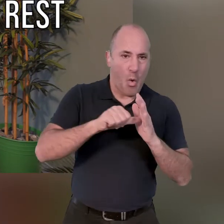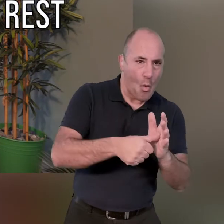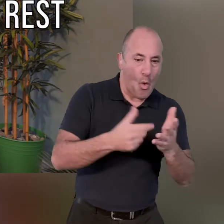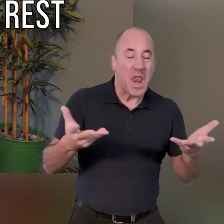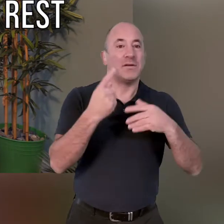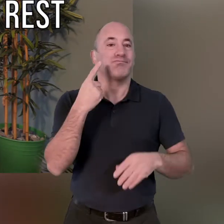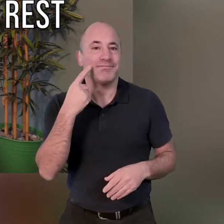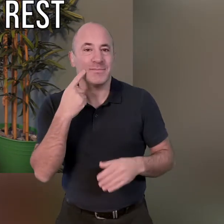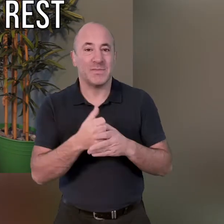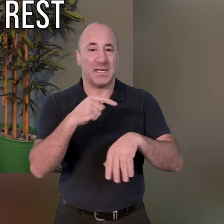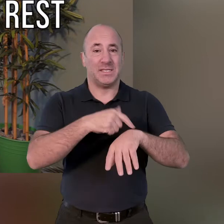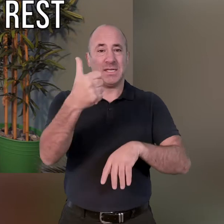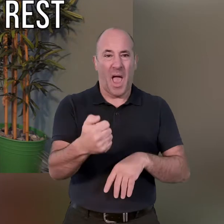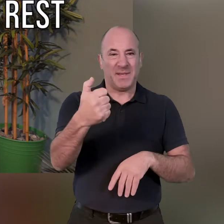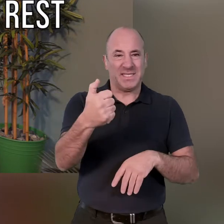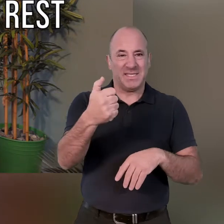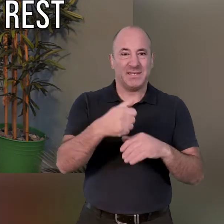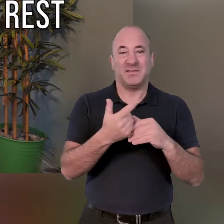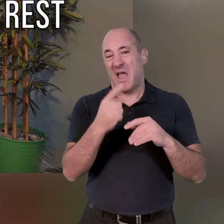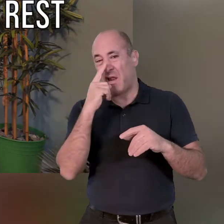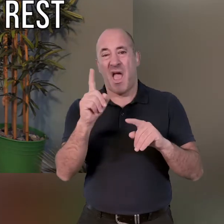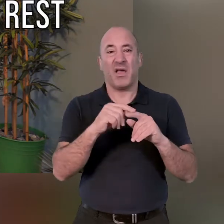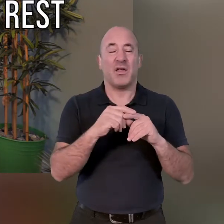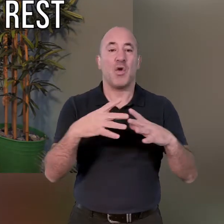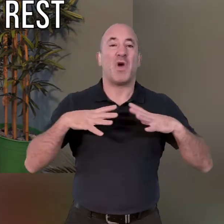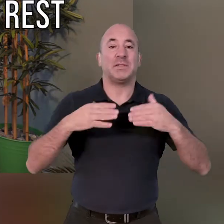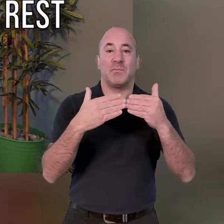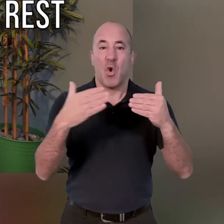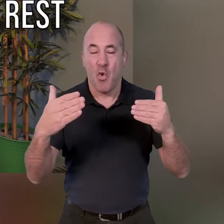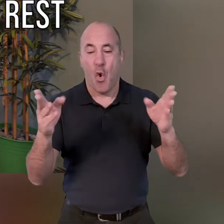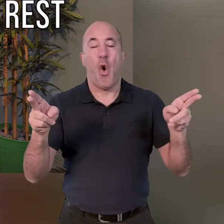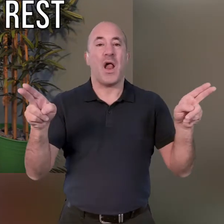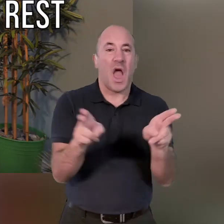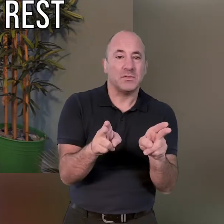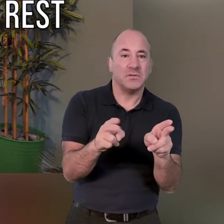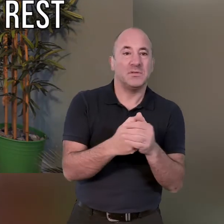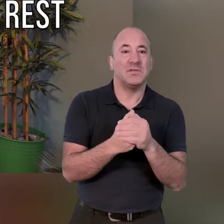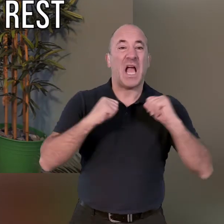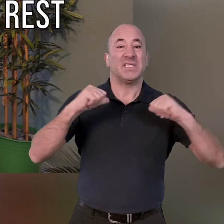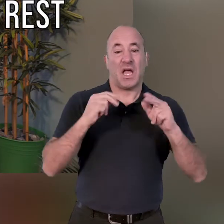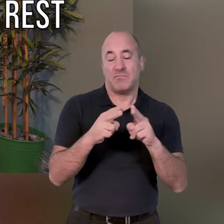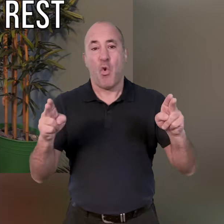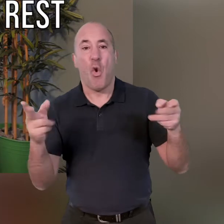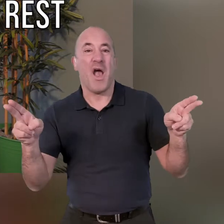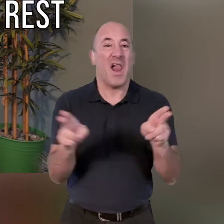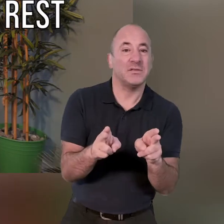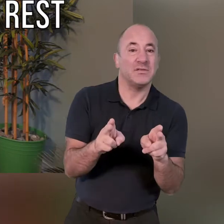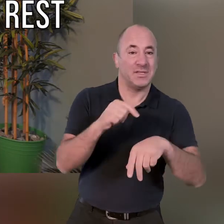We can change the timings on what we do, so we can go more rest, less rest, more exercise, less exercise in terms of the